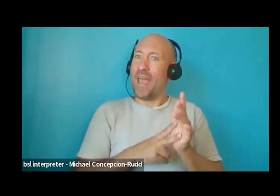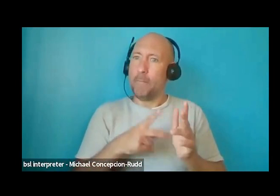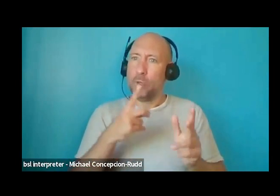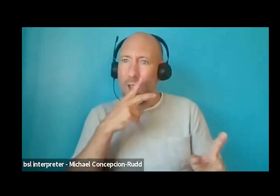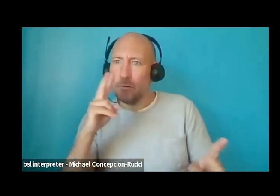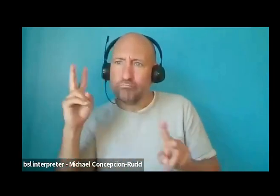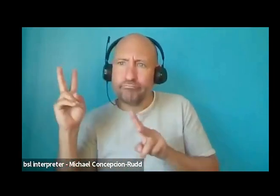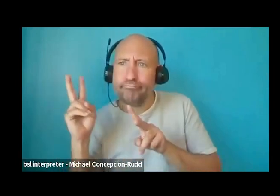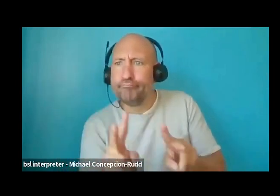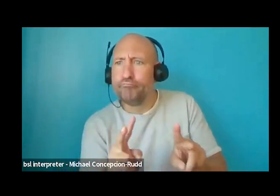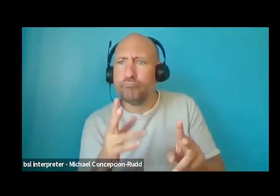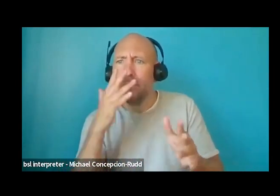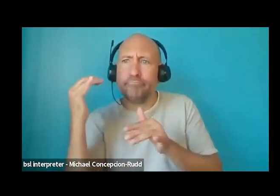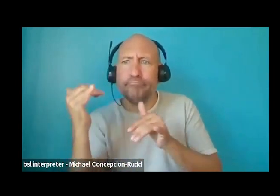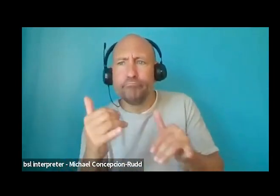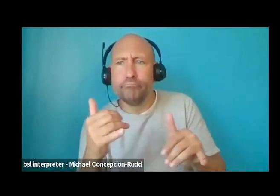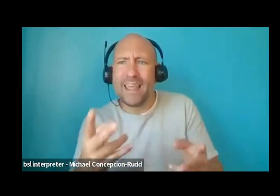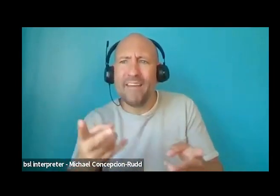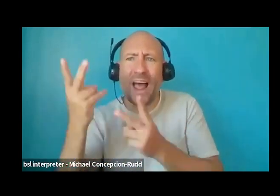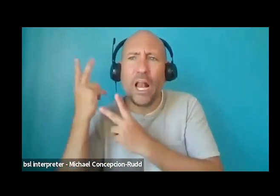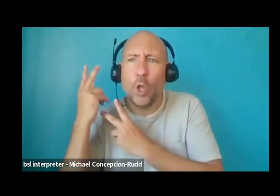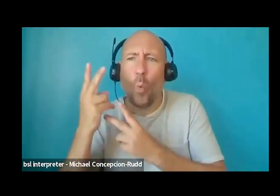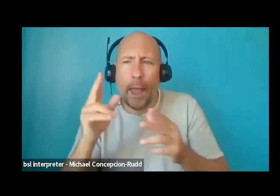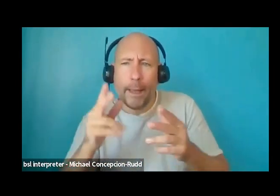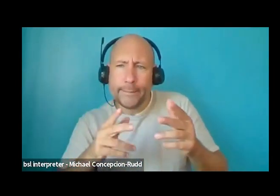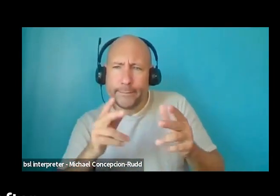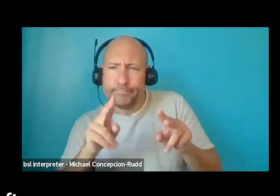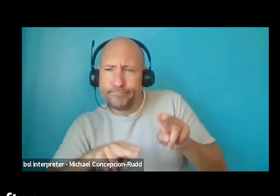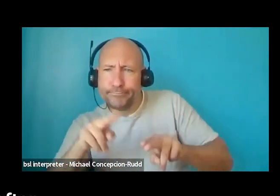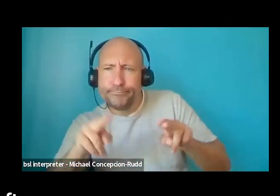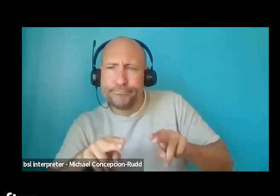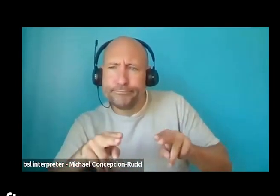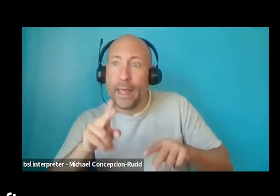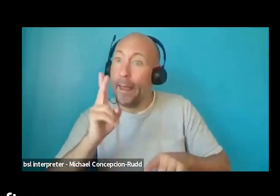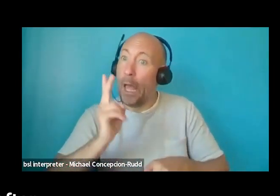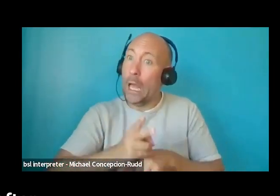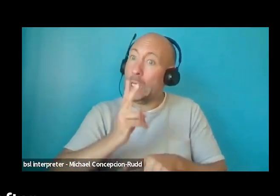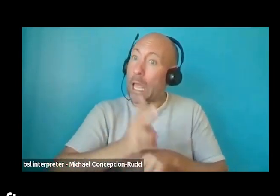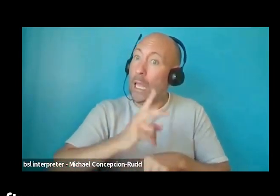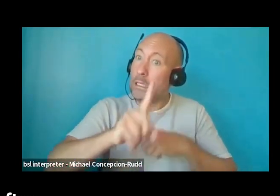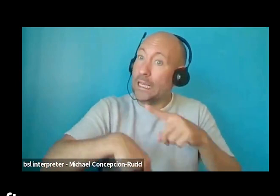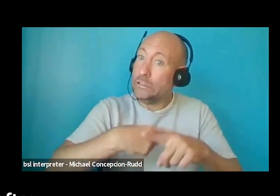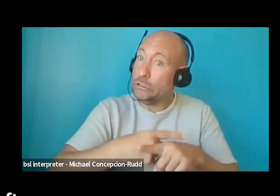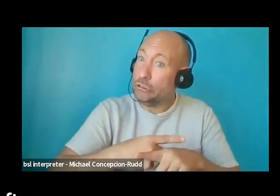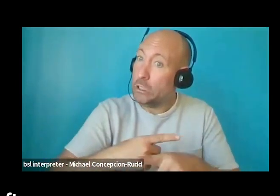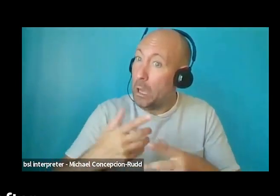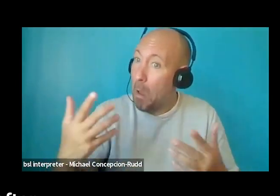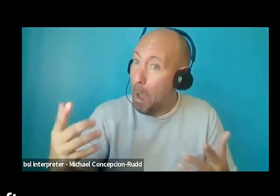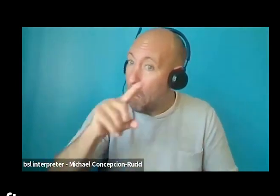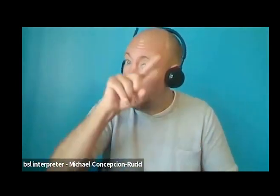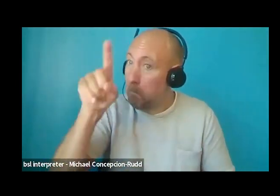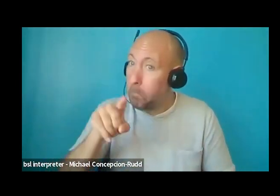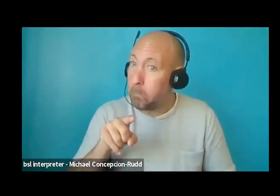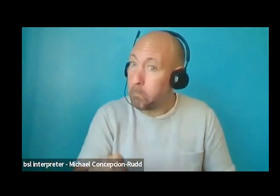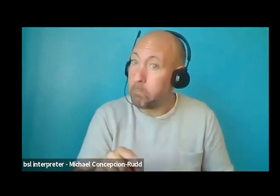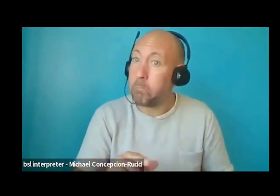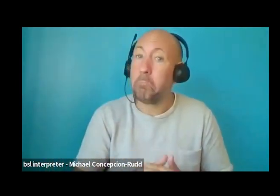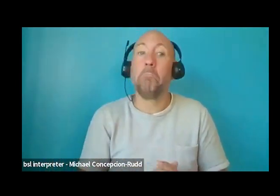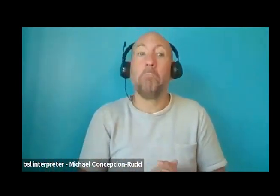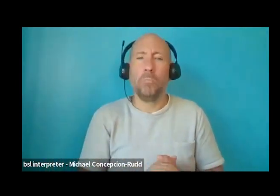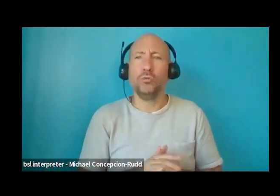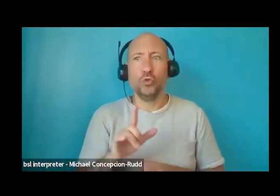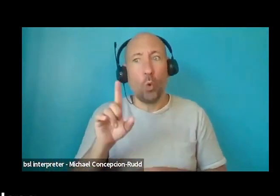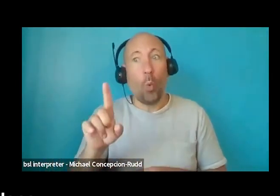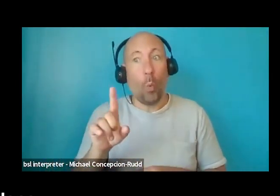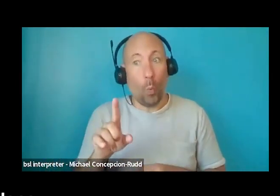about whether this project has scope to run again next year or the year after. So just to